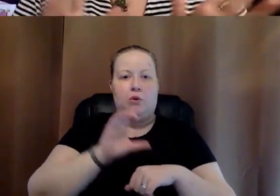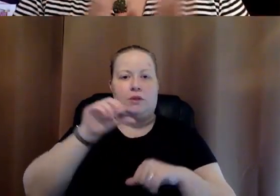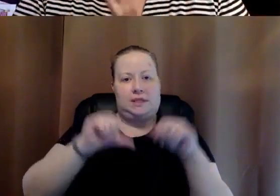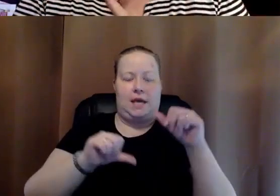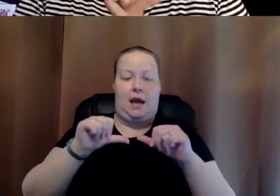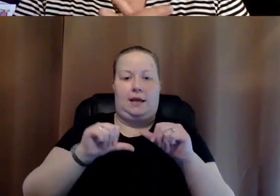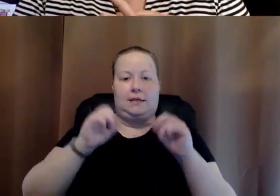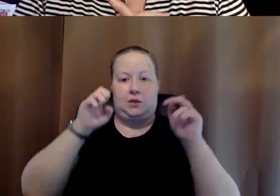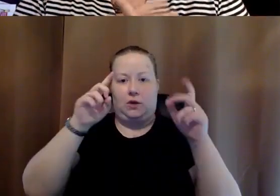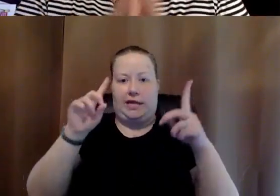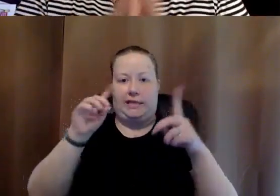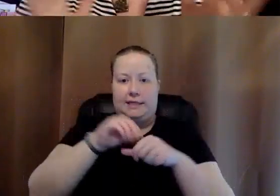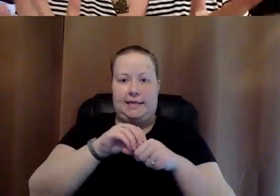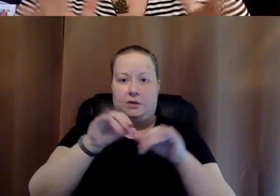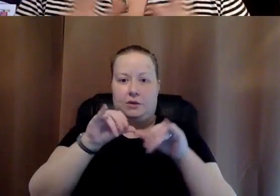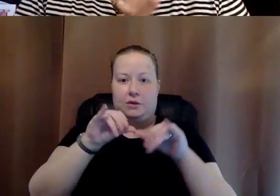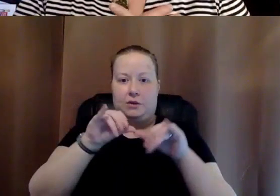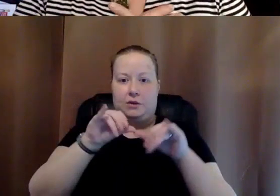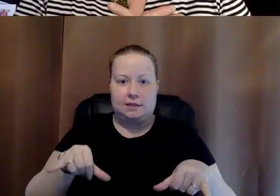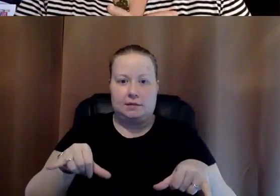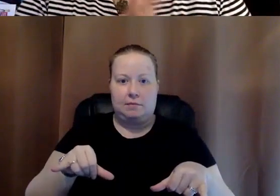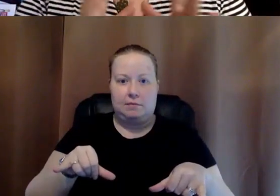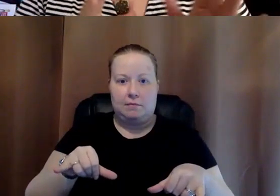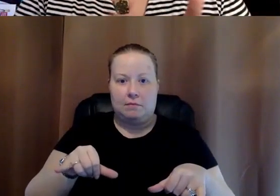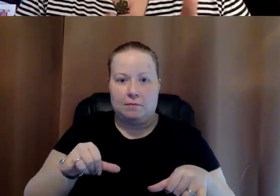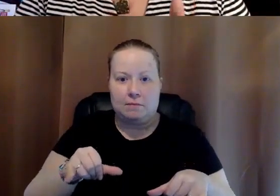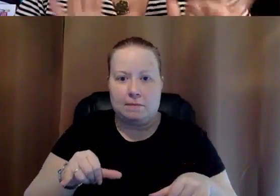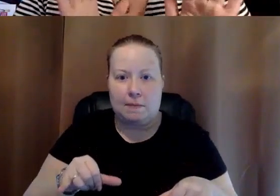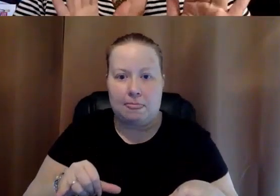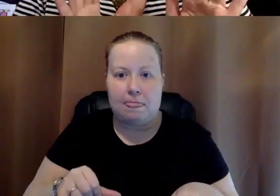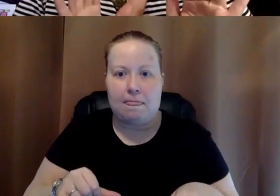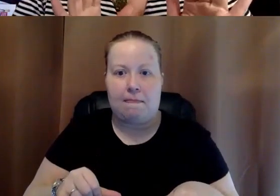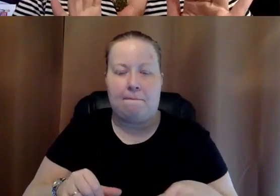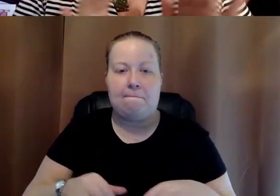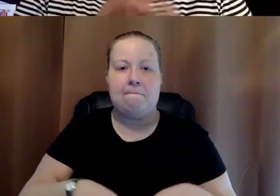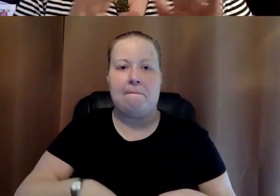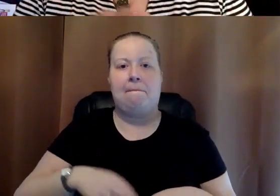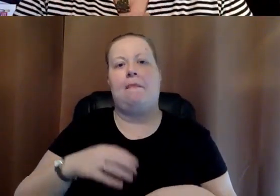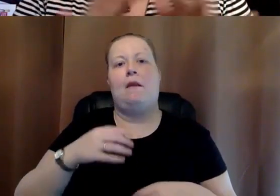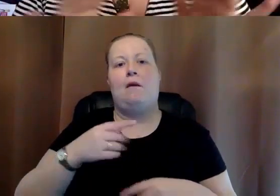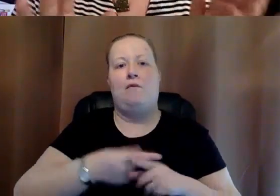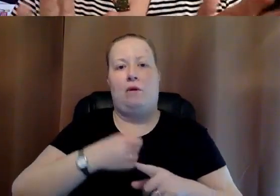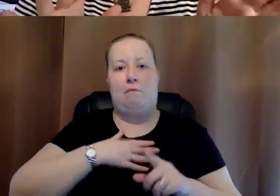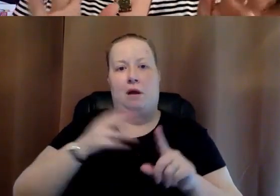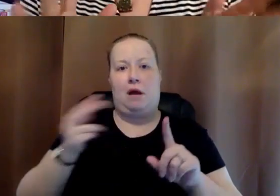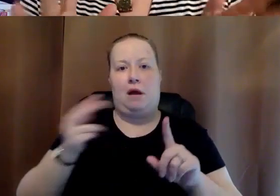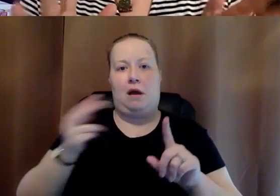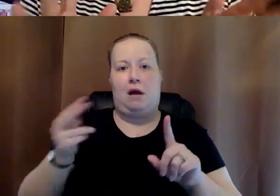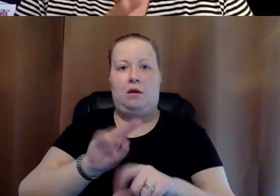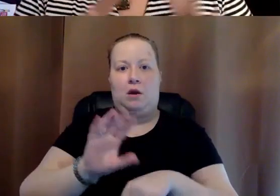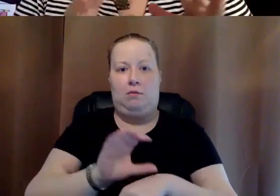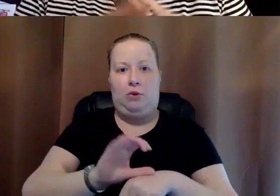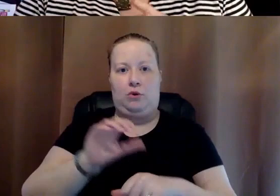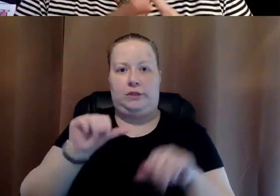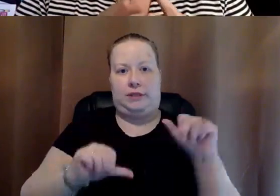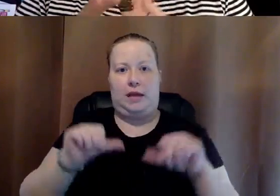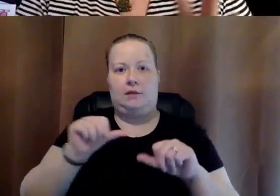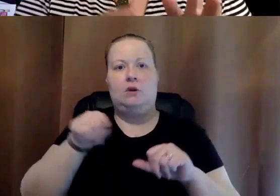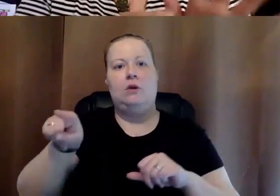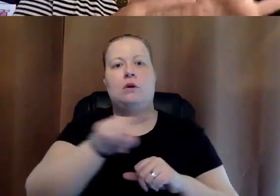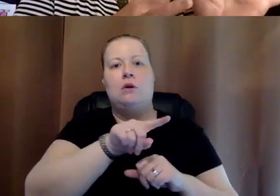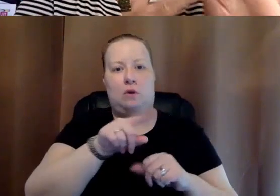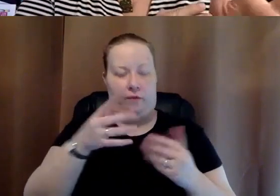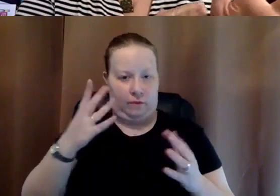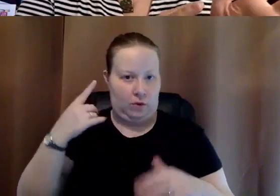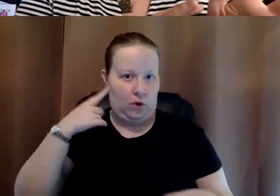system. From my viewpoint, computer science, and I'm sure you guys have all heard this, we're not here to